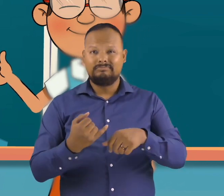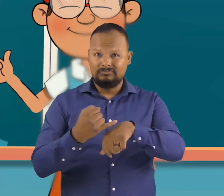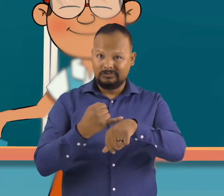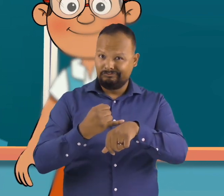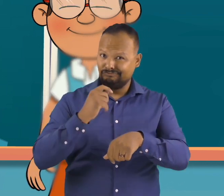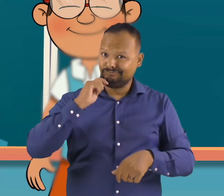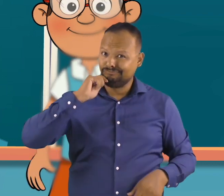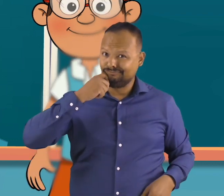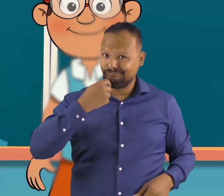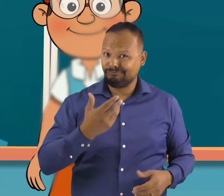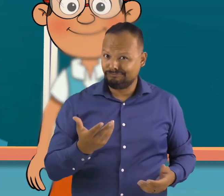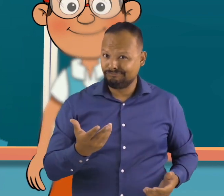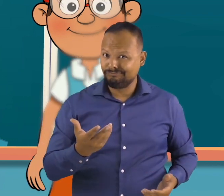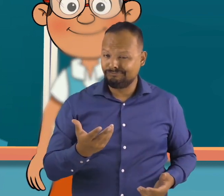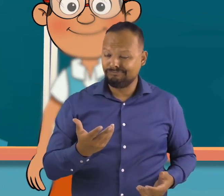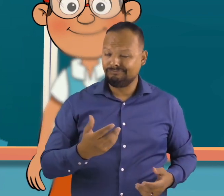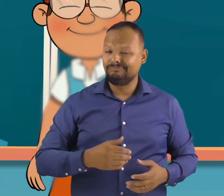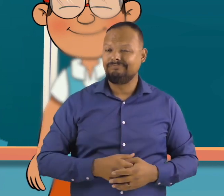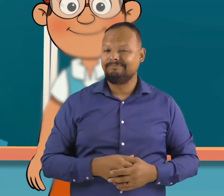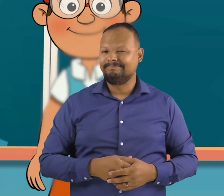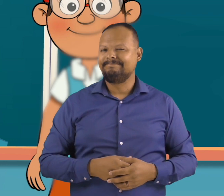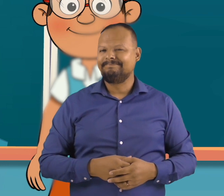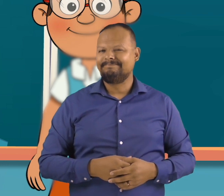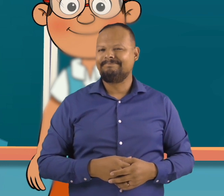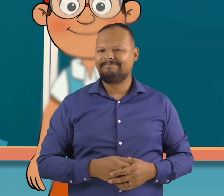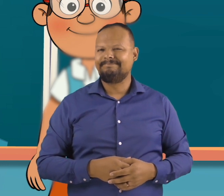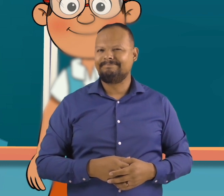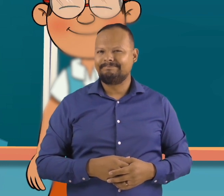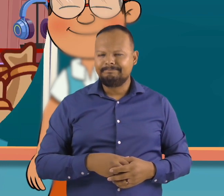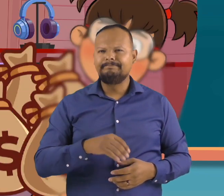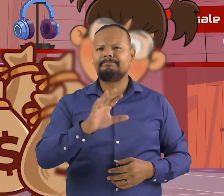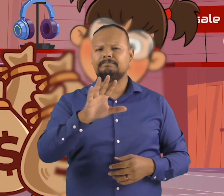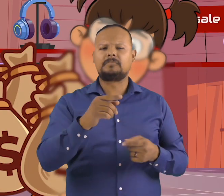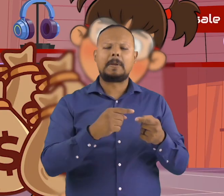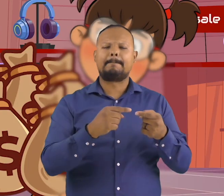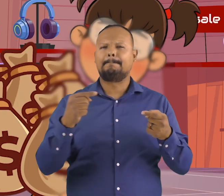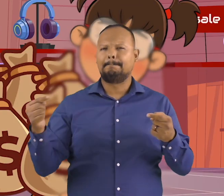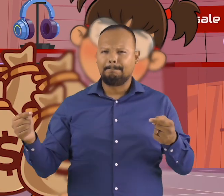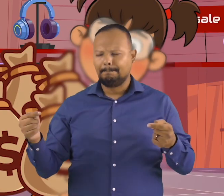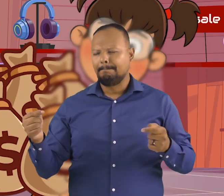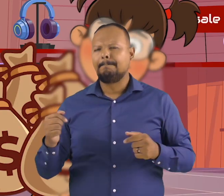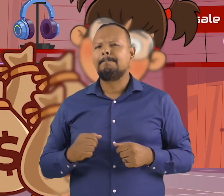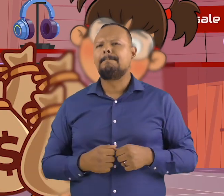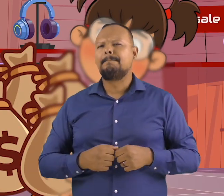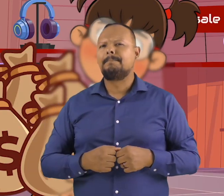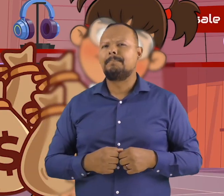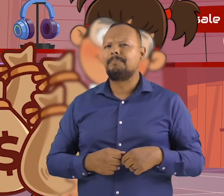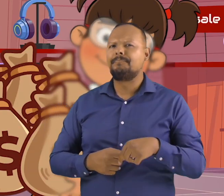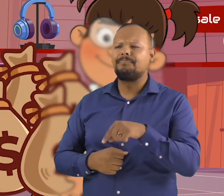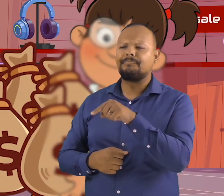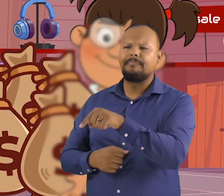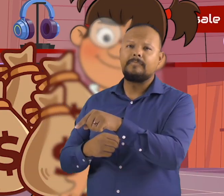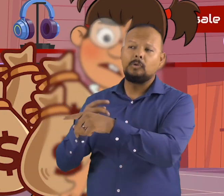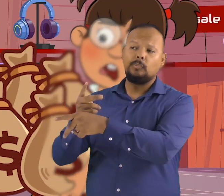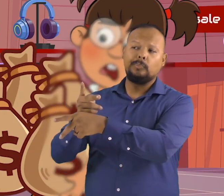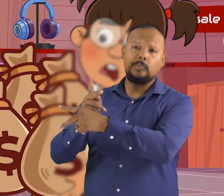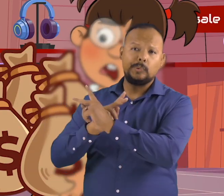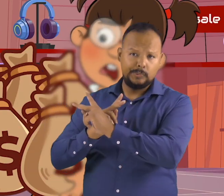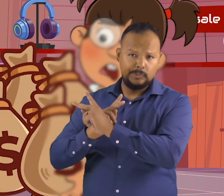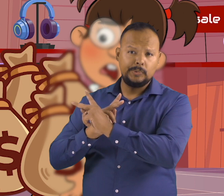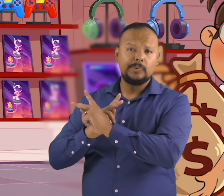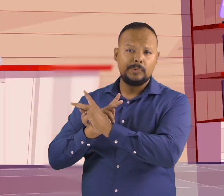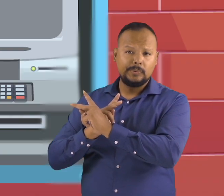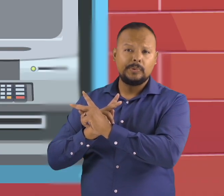savings. Isn't interest cool? Just remember that the opposite is also